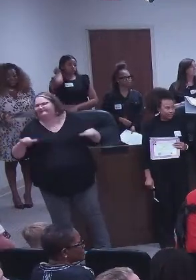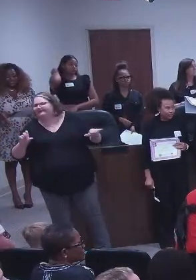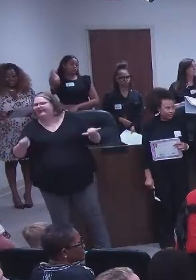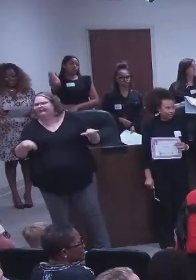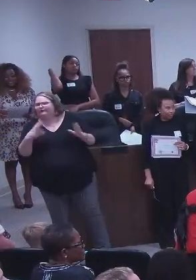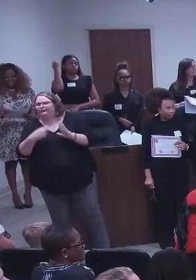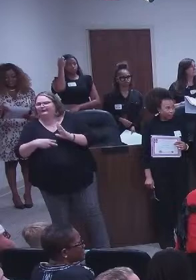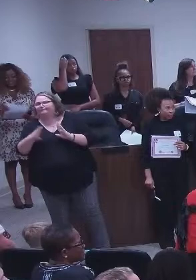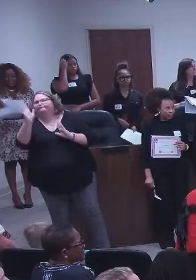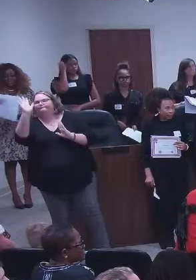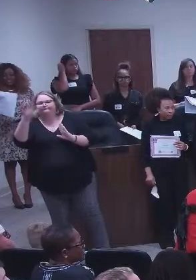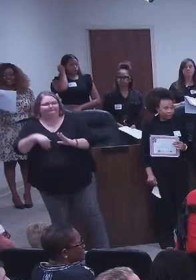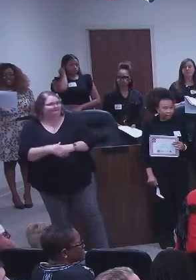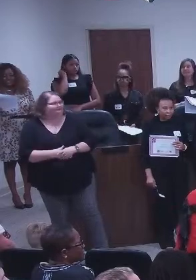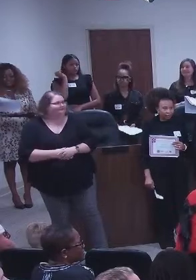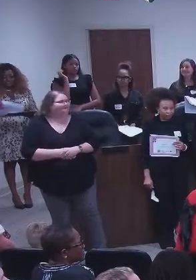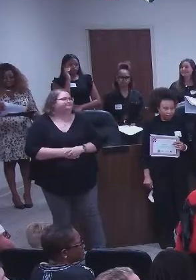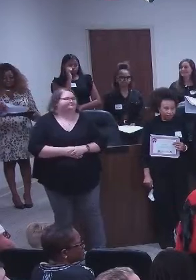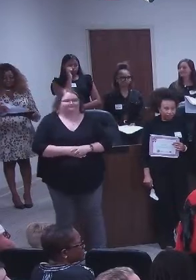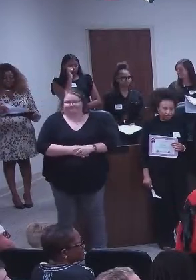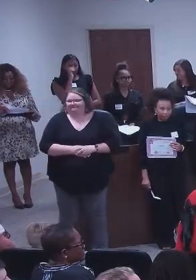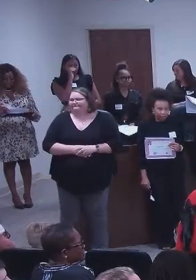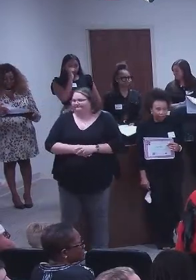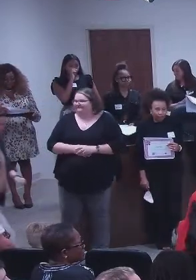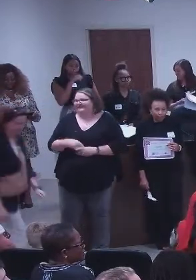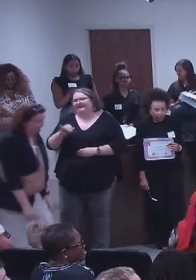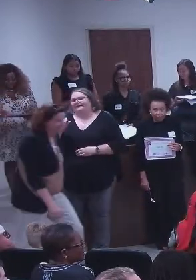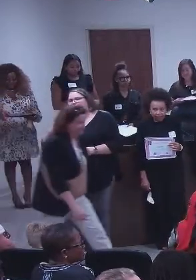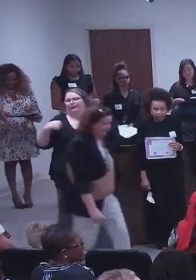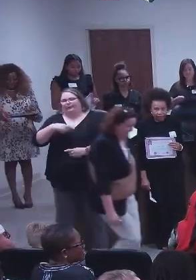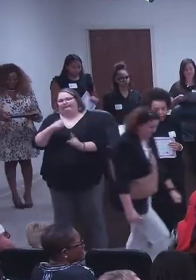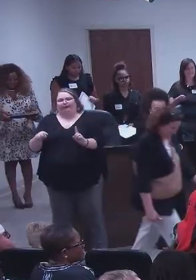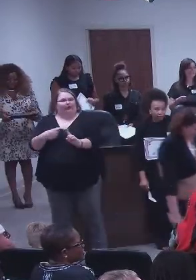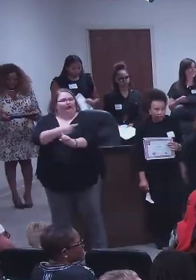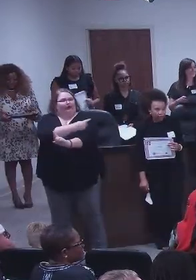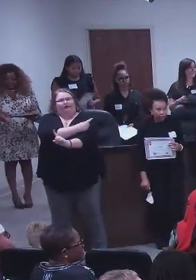heck. All right, this is when we go off script, folks.